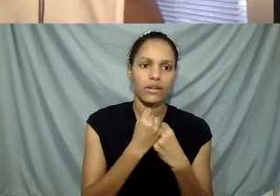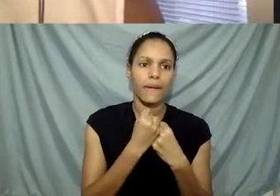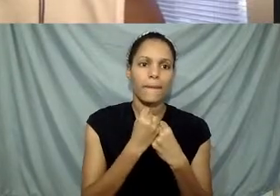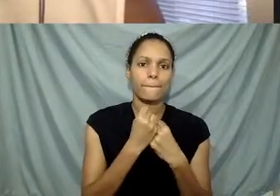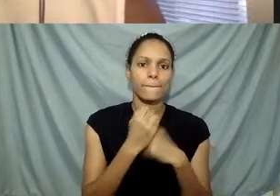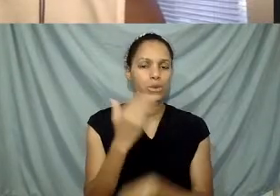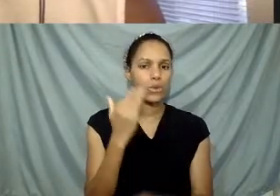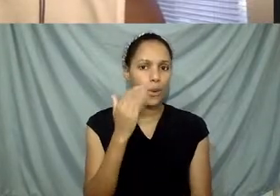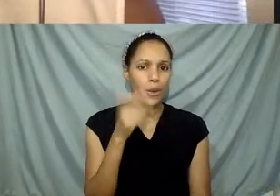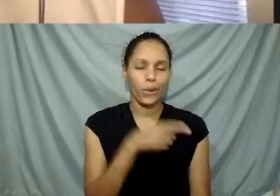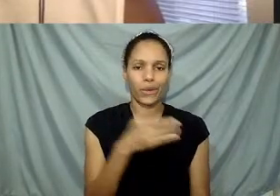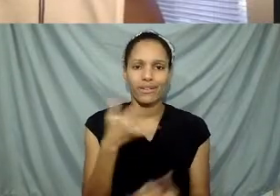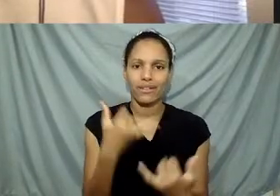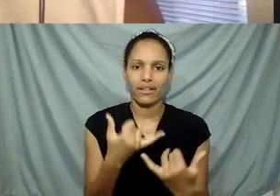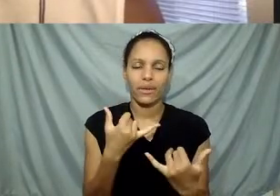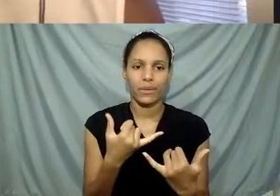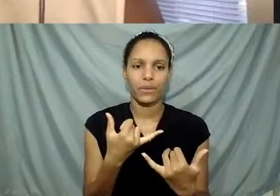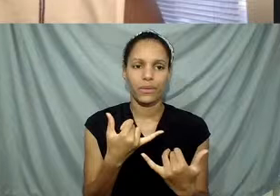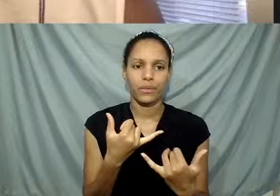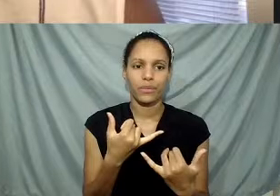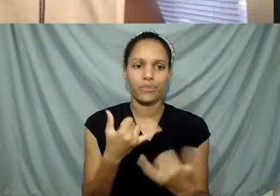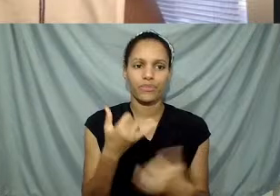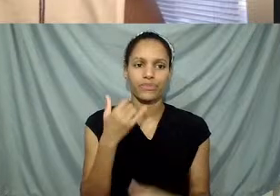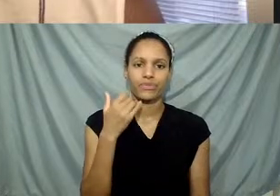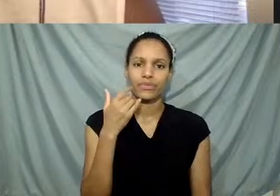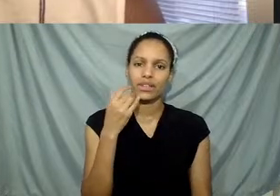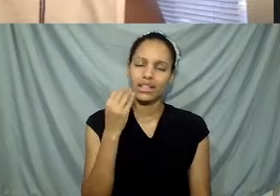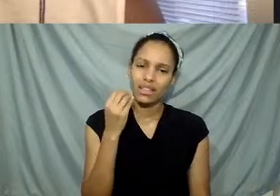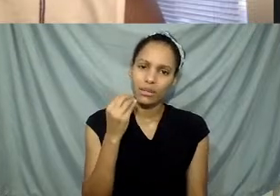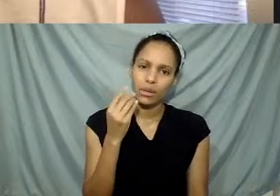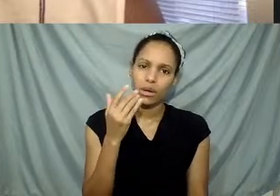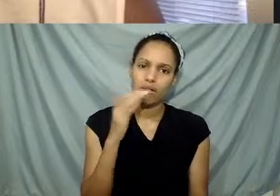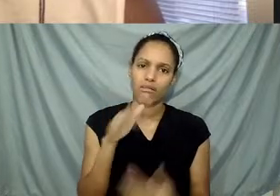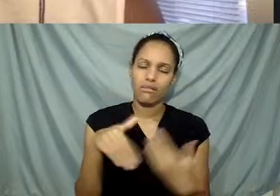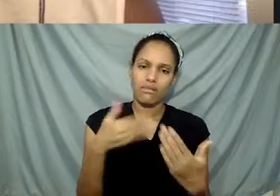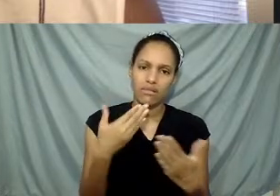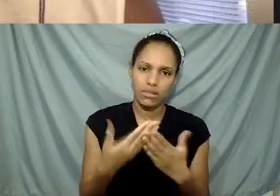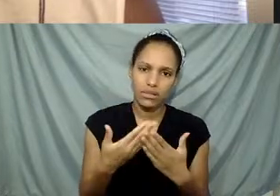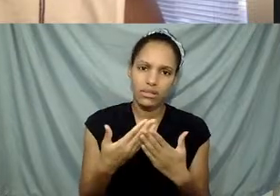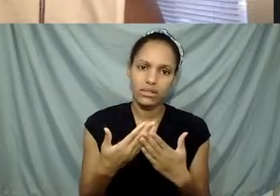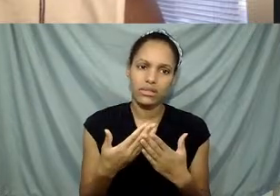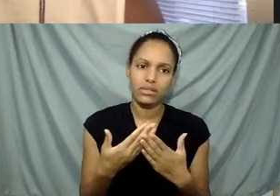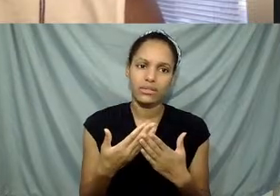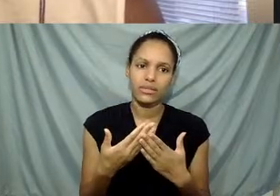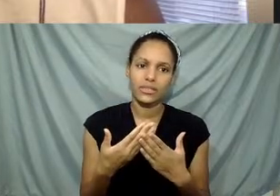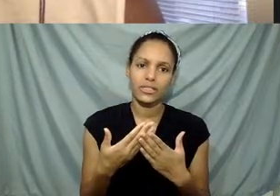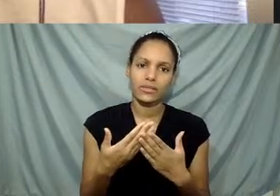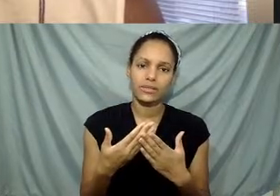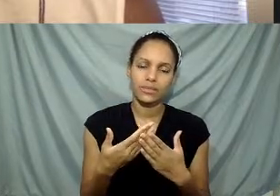knowing her now and thinking about all the